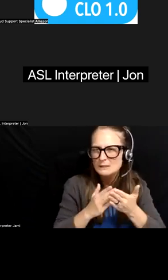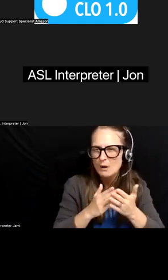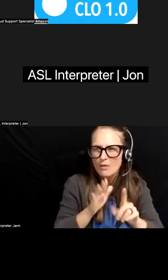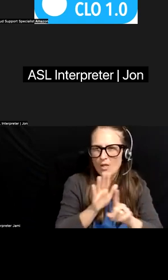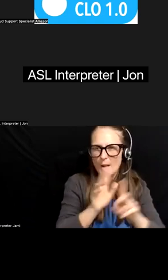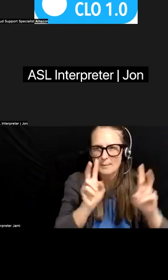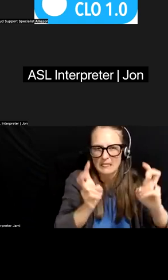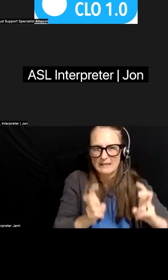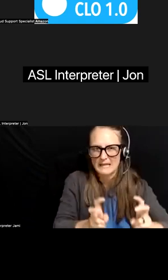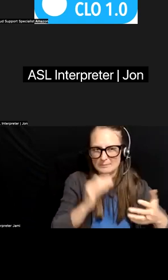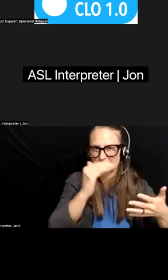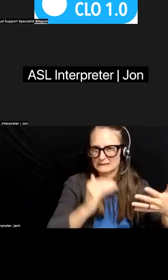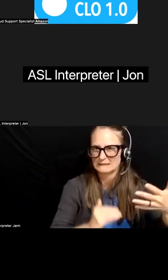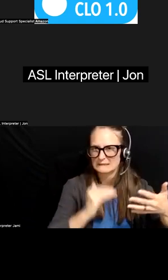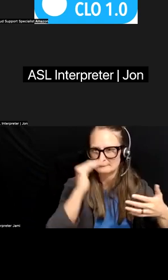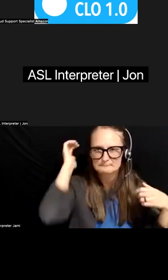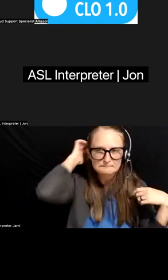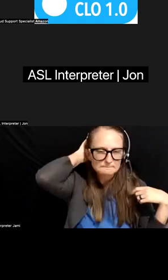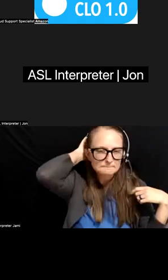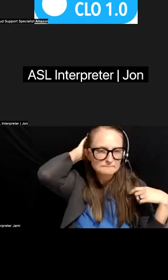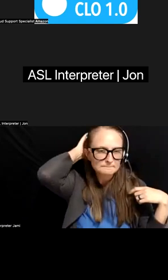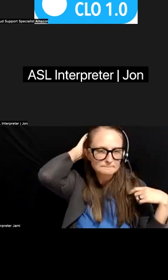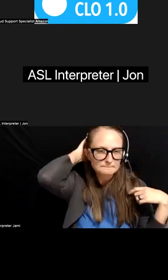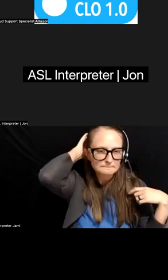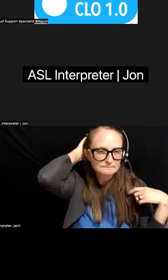themes you'll see that we'll be using.